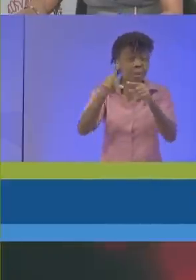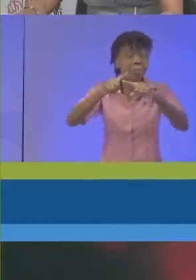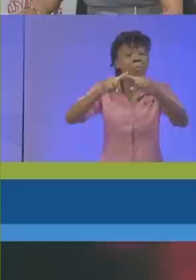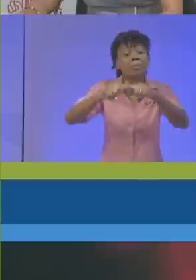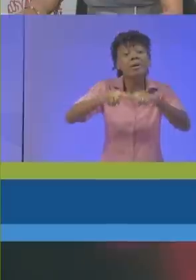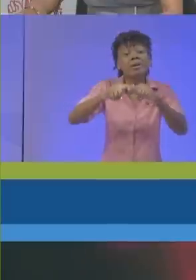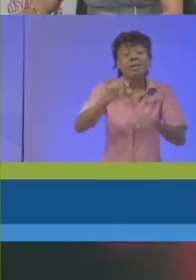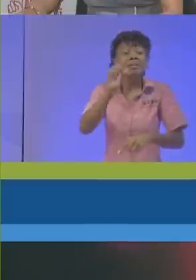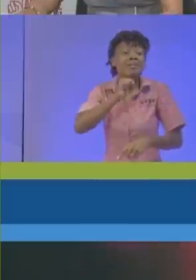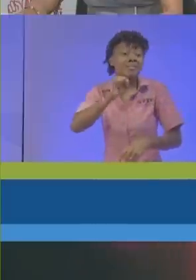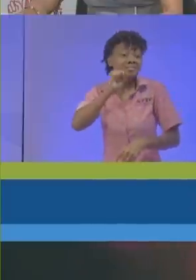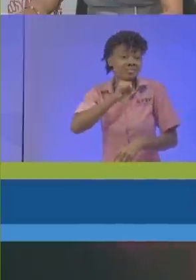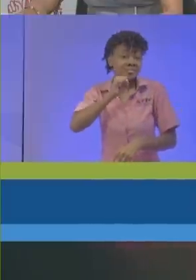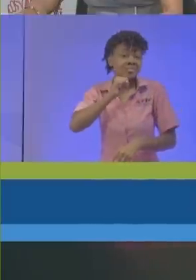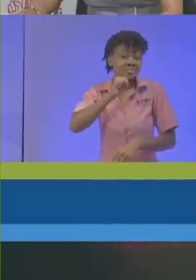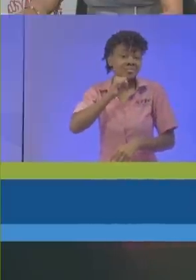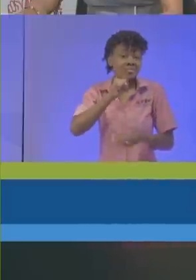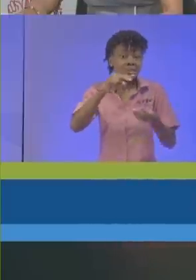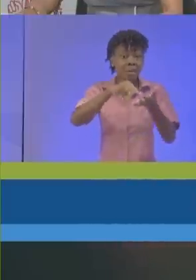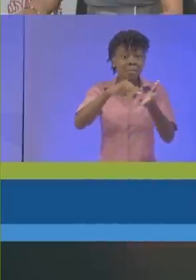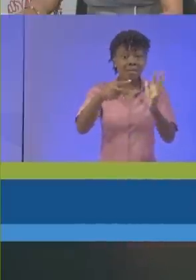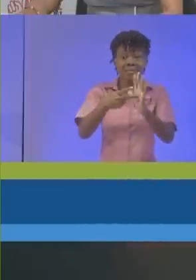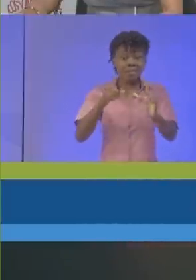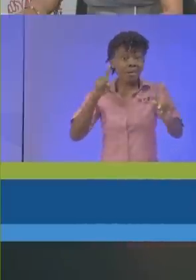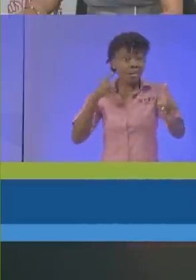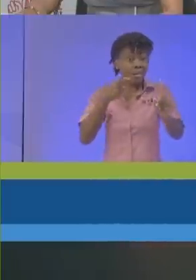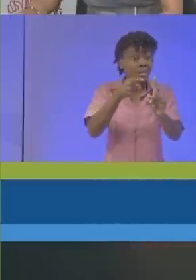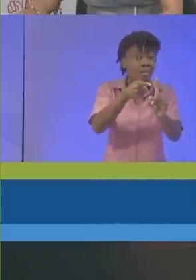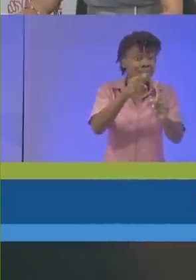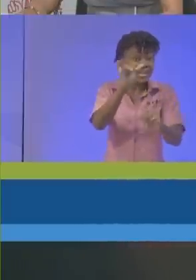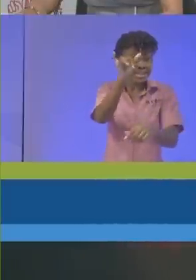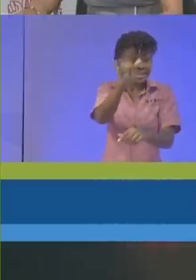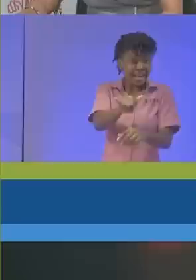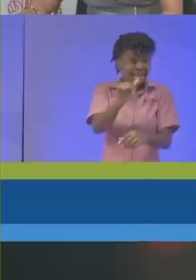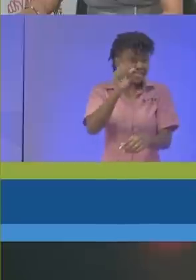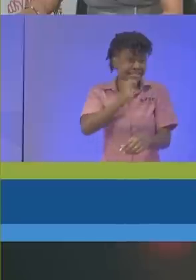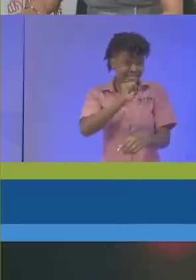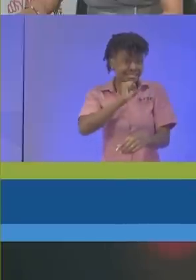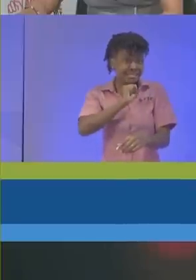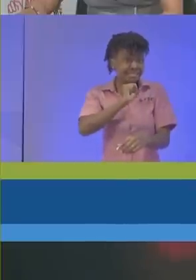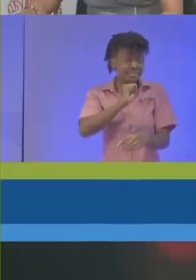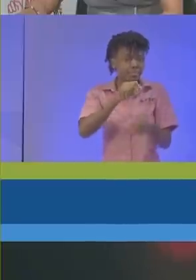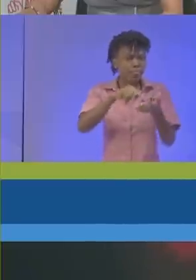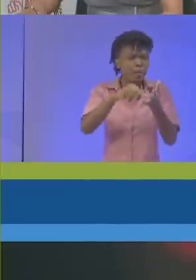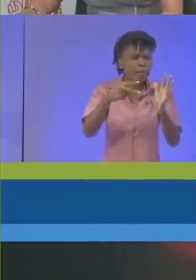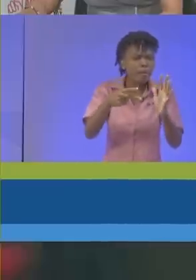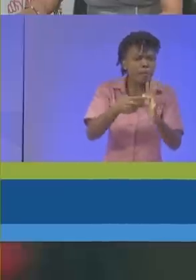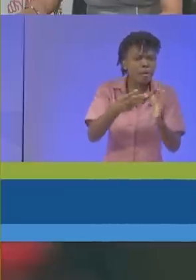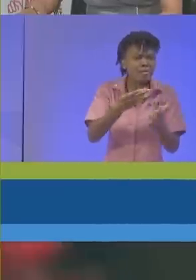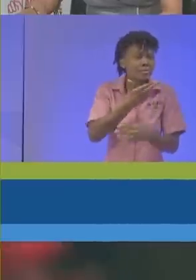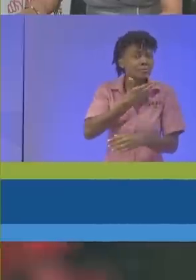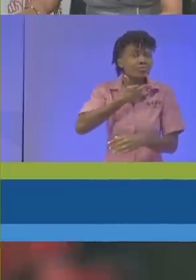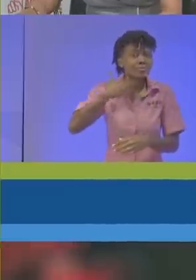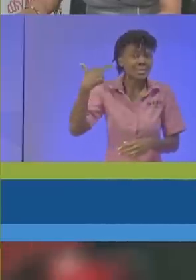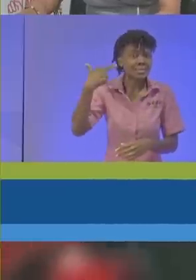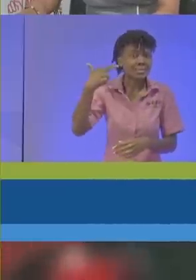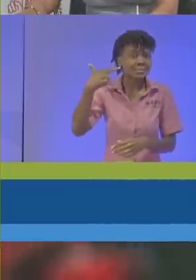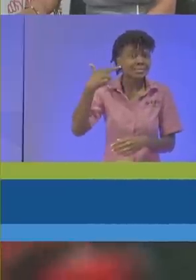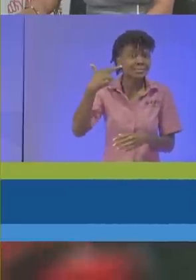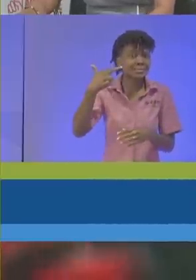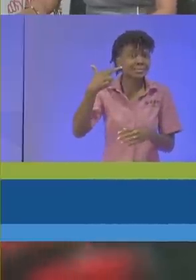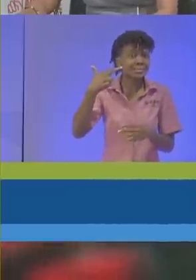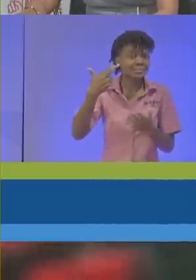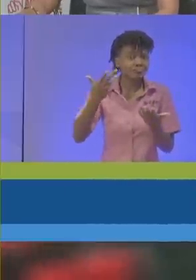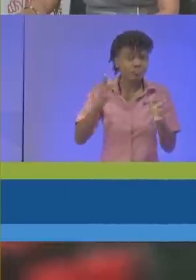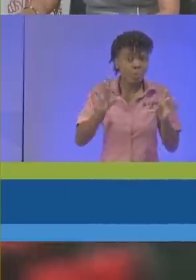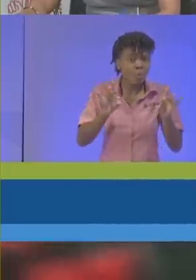means until they reach that age, they are at risk of contracting the disease from another person who